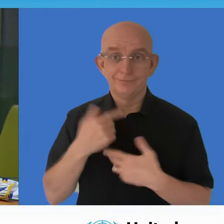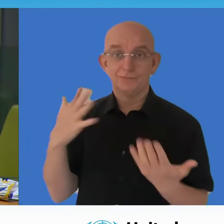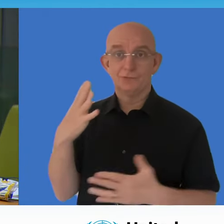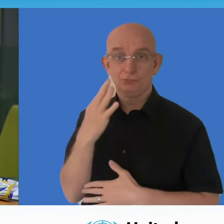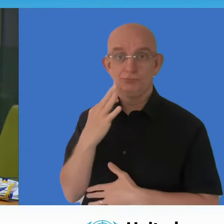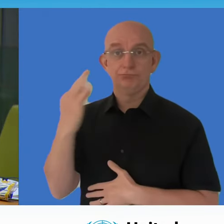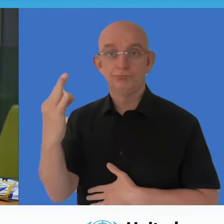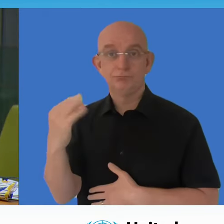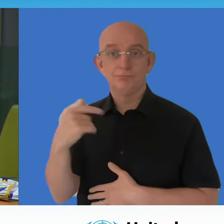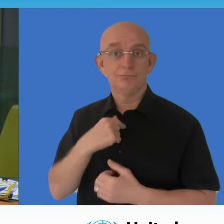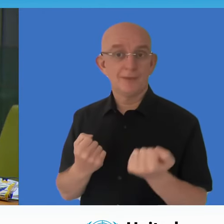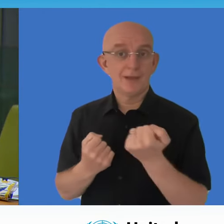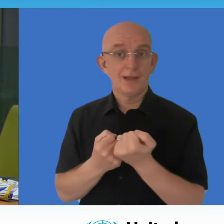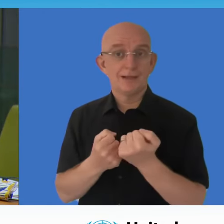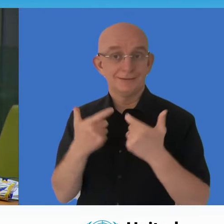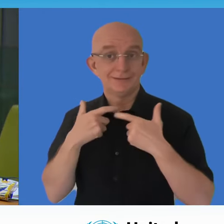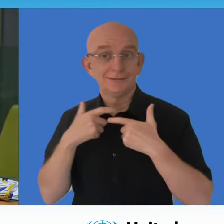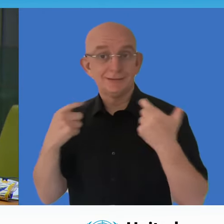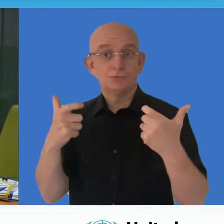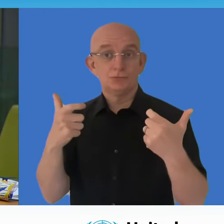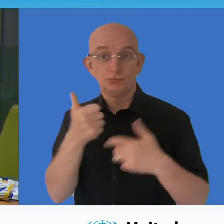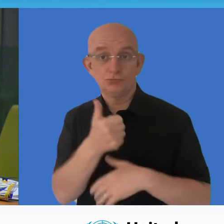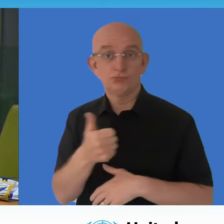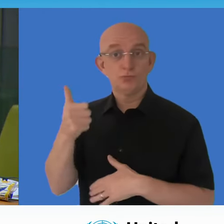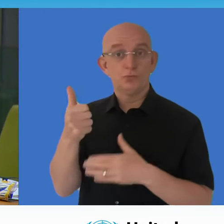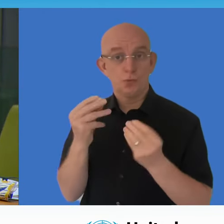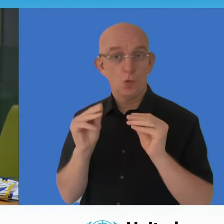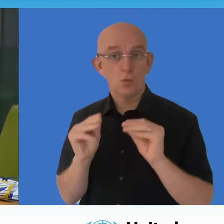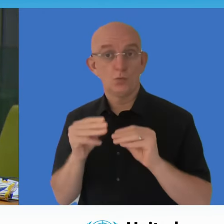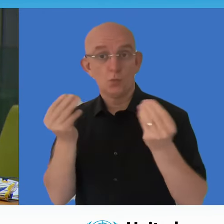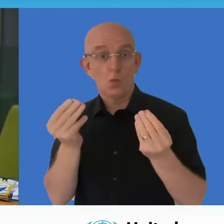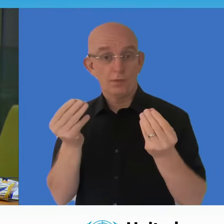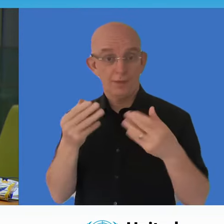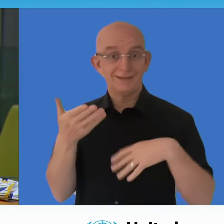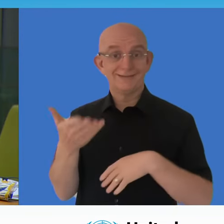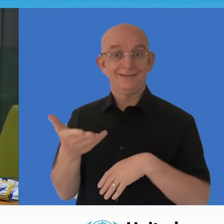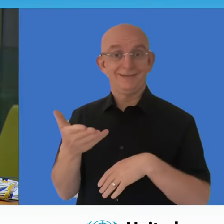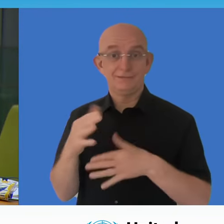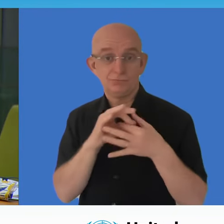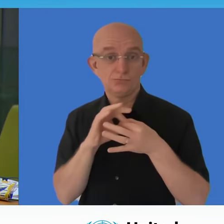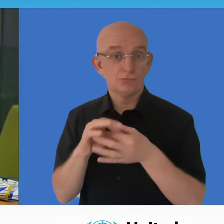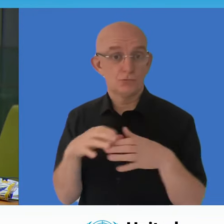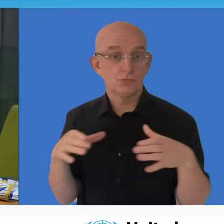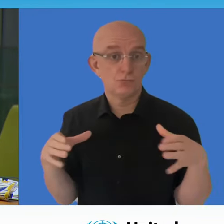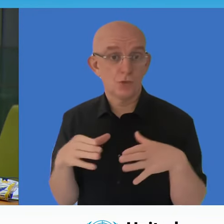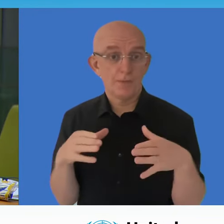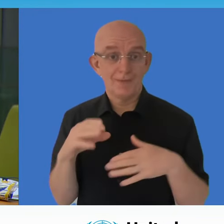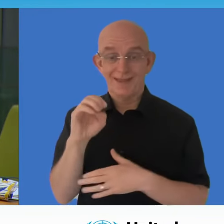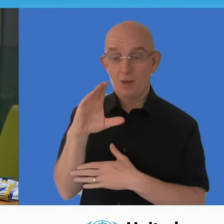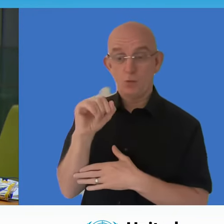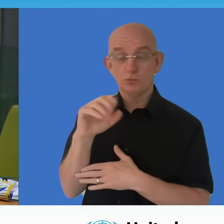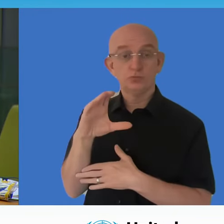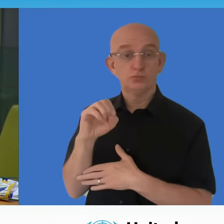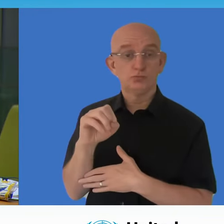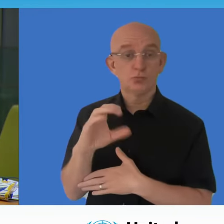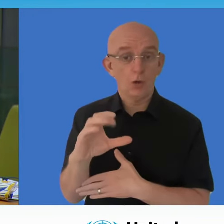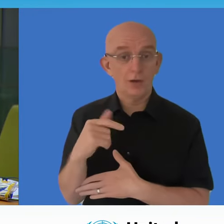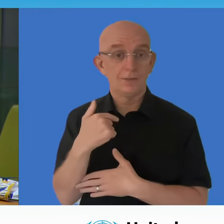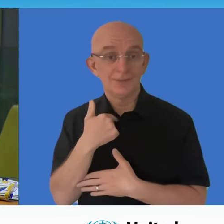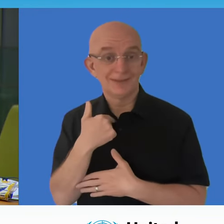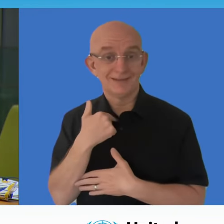And I have the honor and the responsibility to lead the newly established United Nations Youth